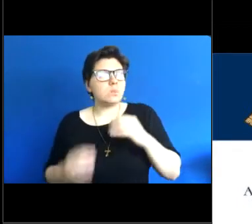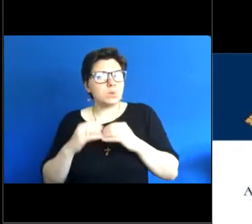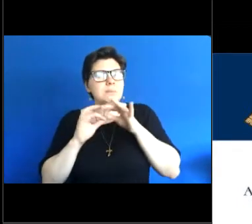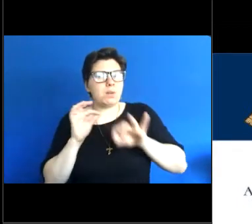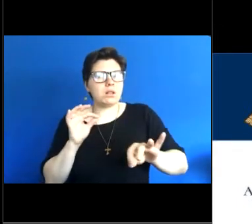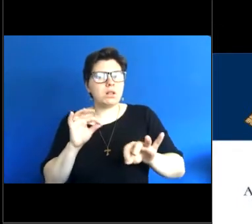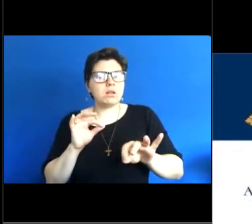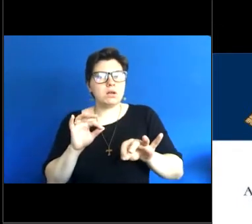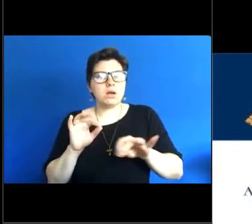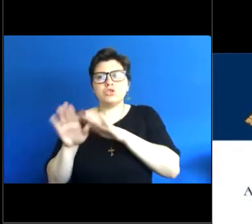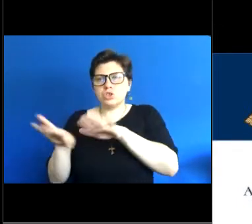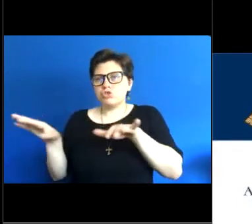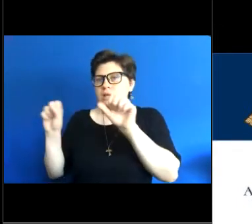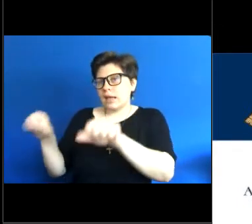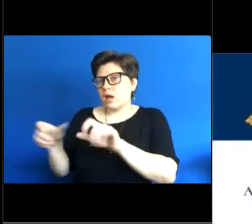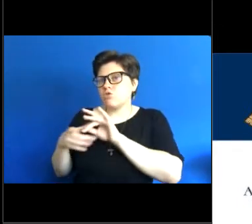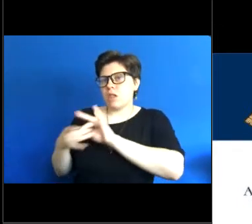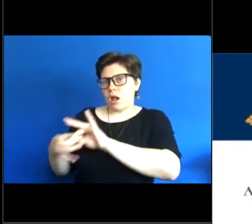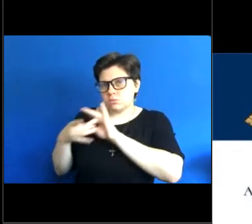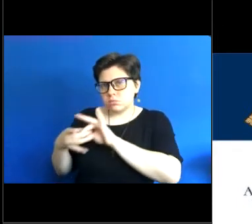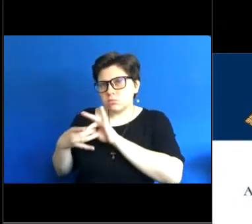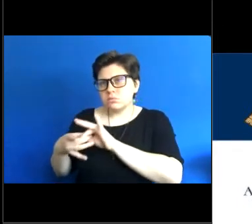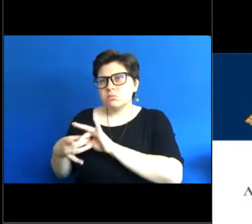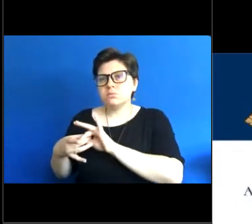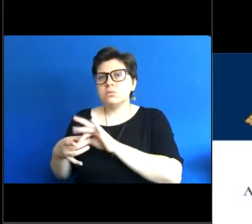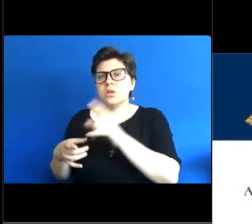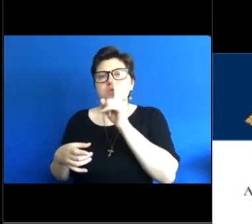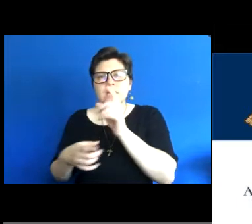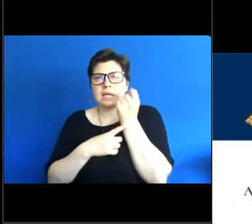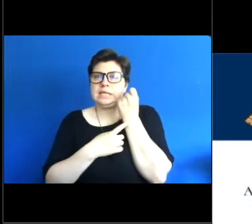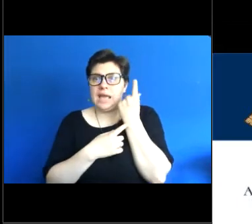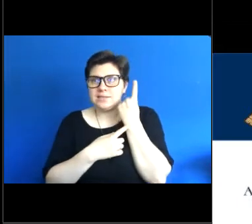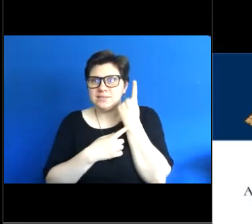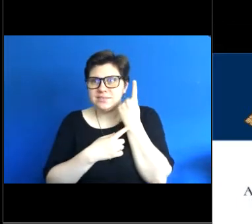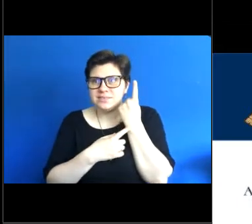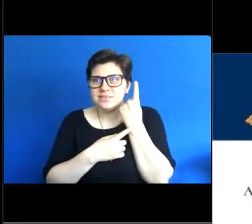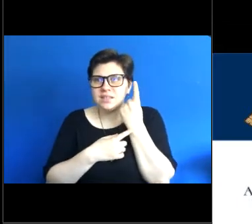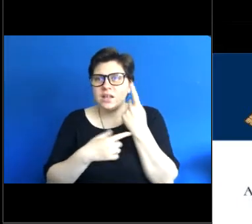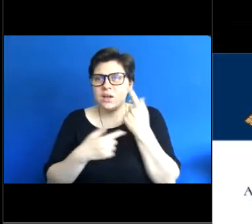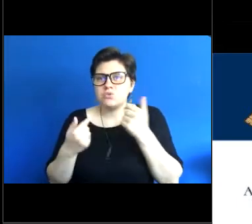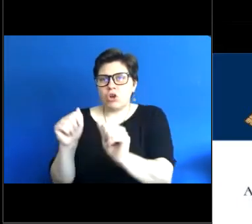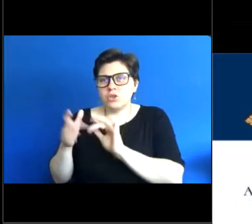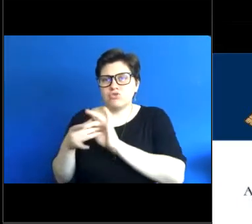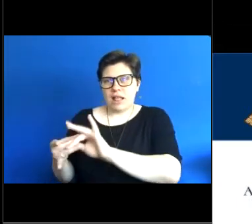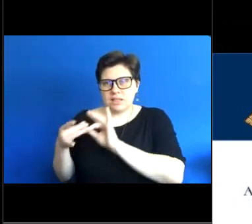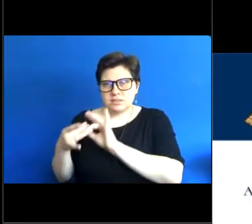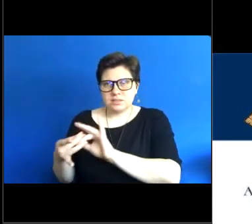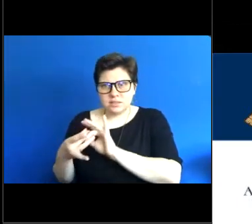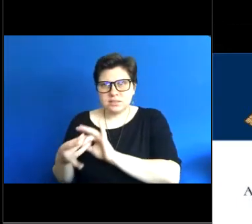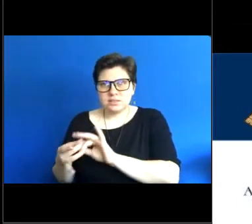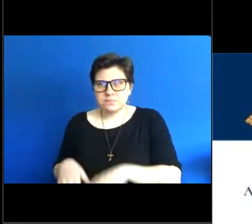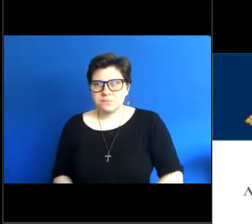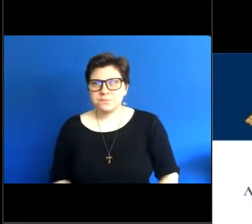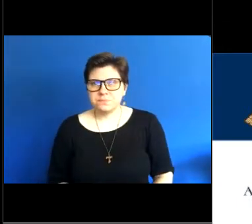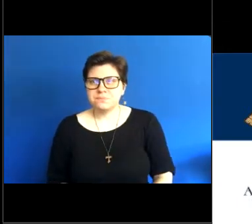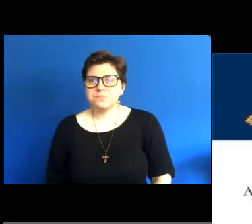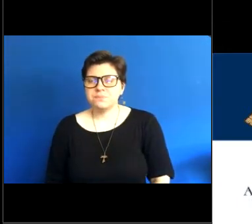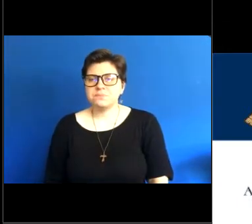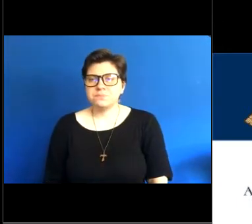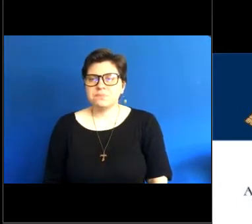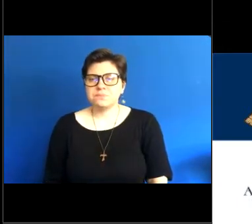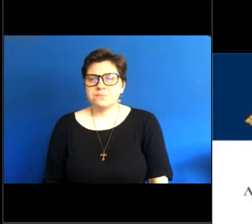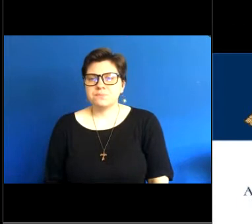that our children can really relate to it and really get what we're trying to relay to them in terms of our faith. We also